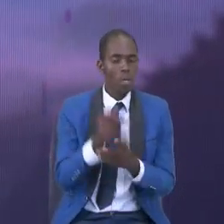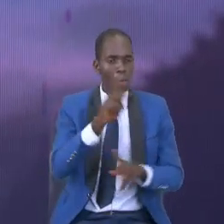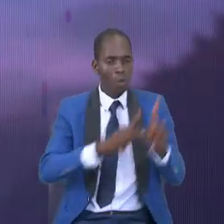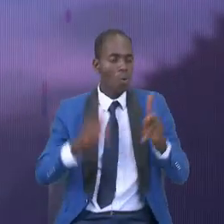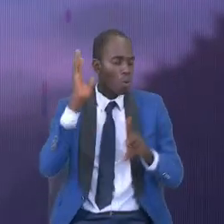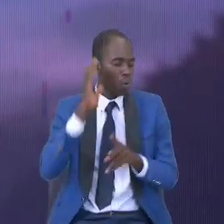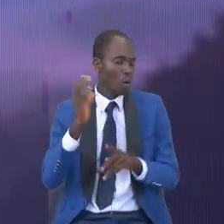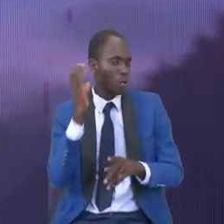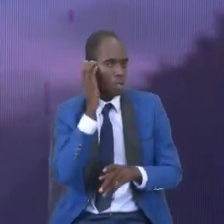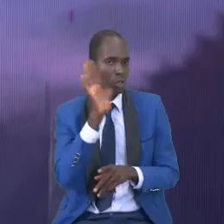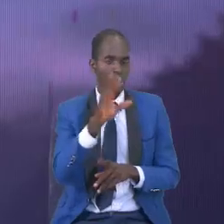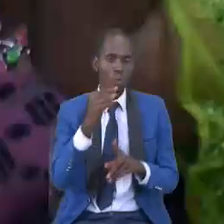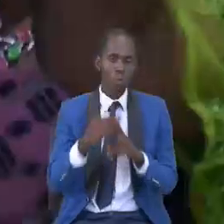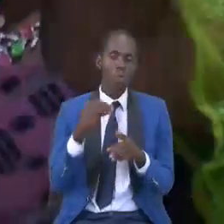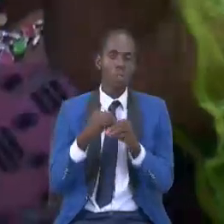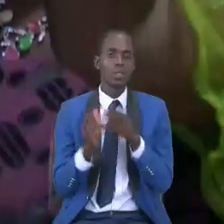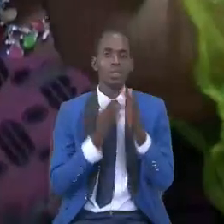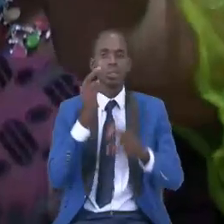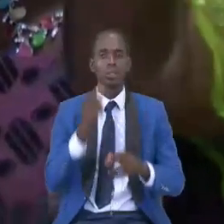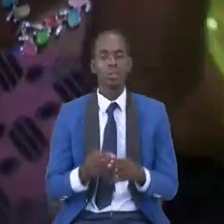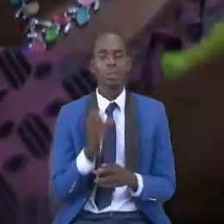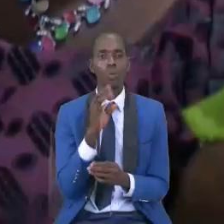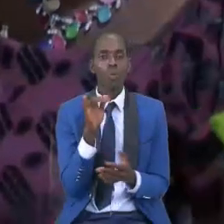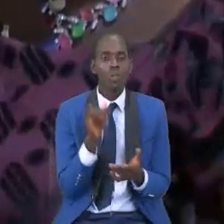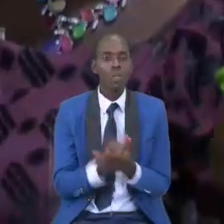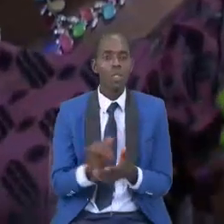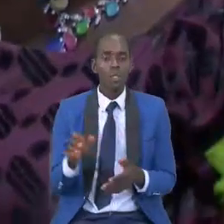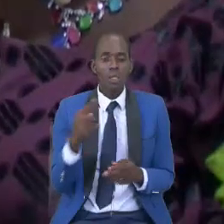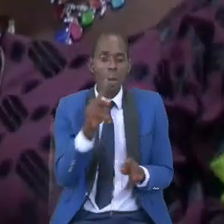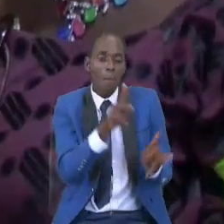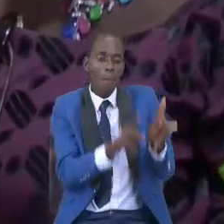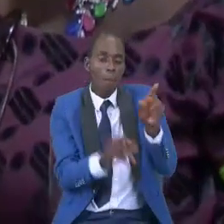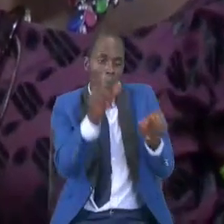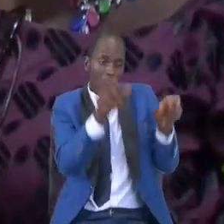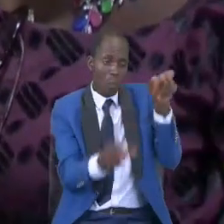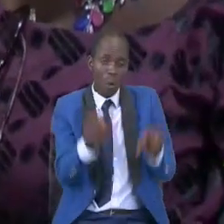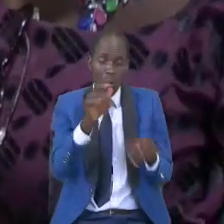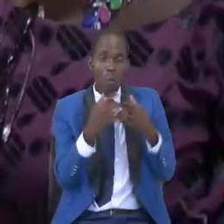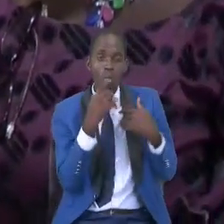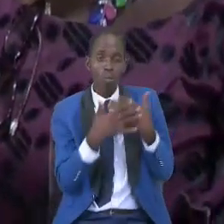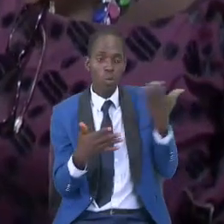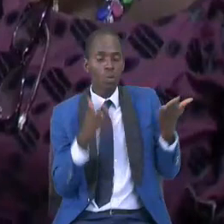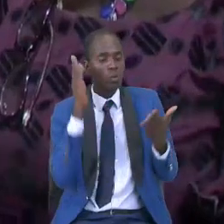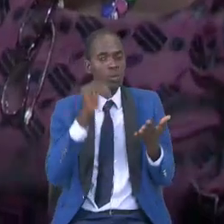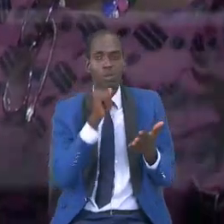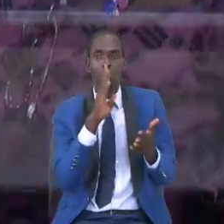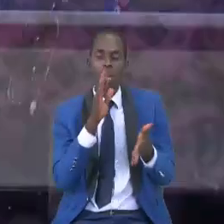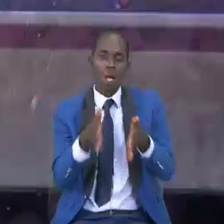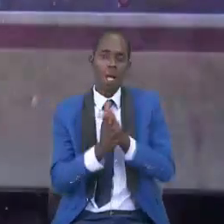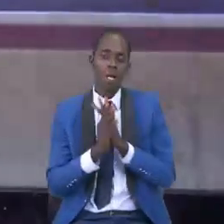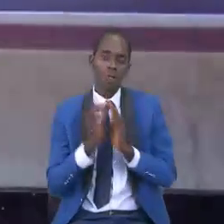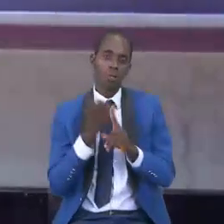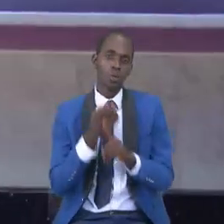in Jesus' name, so that their blood will not be required at your hand. Look at Matthew